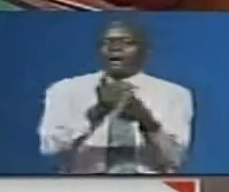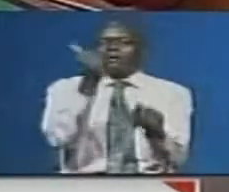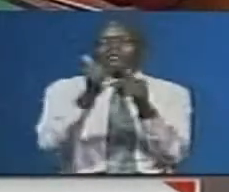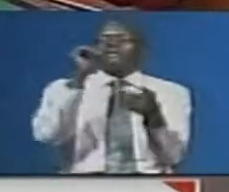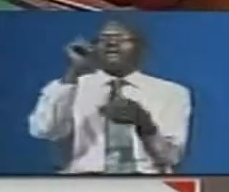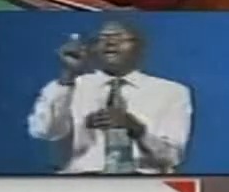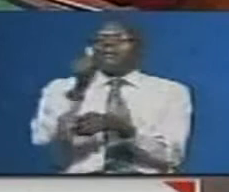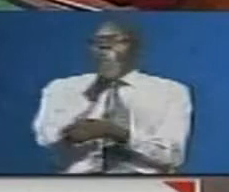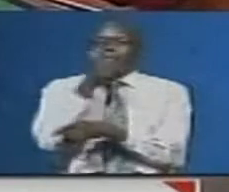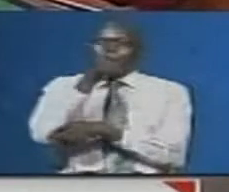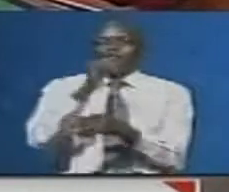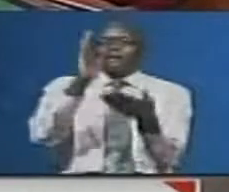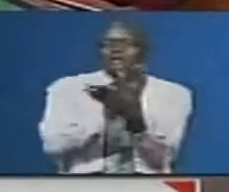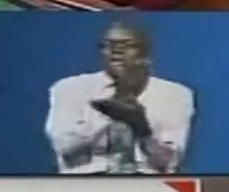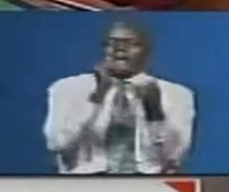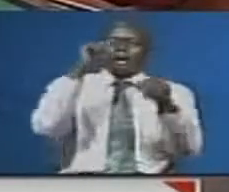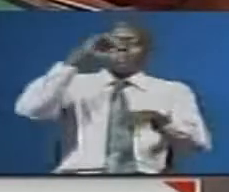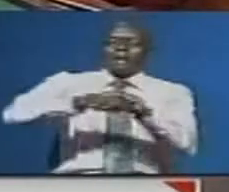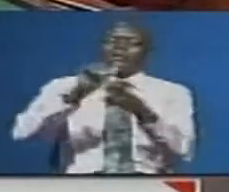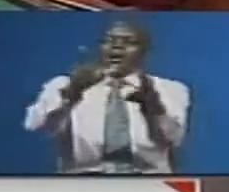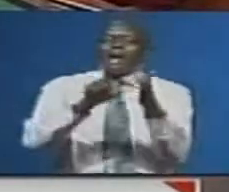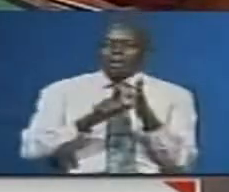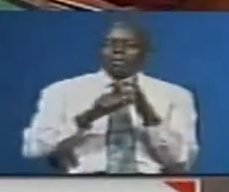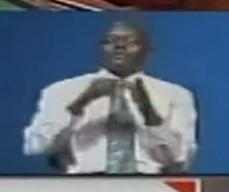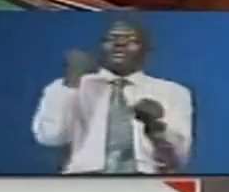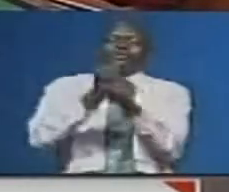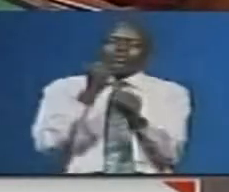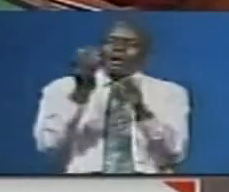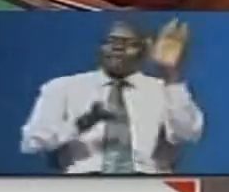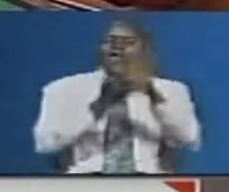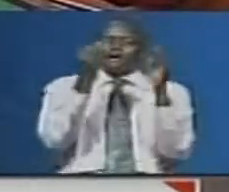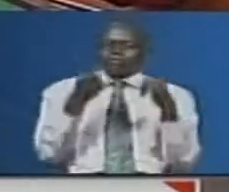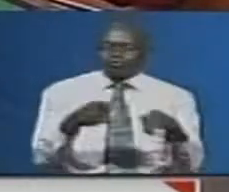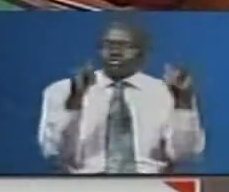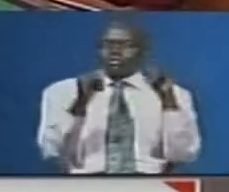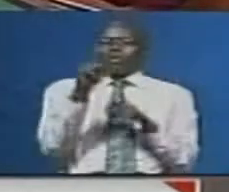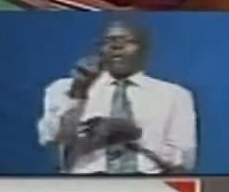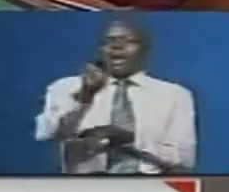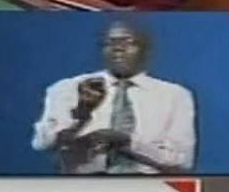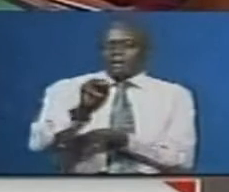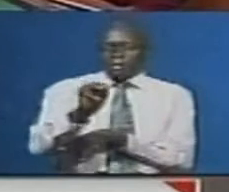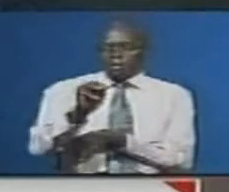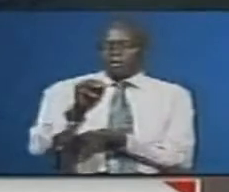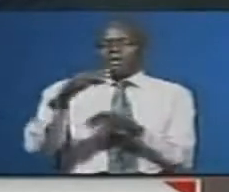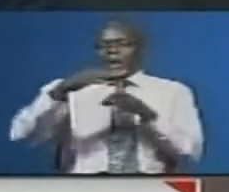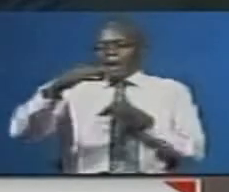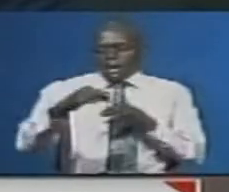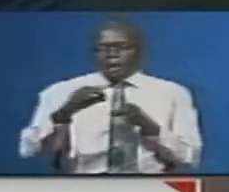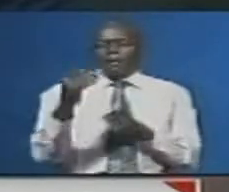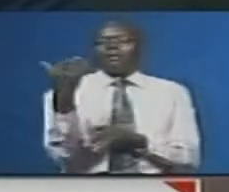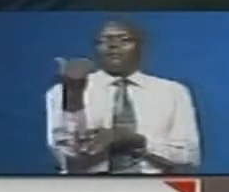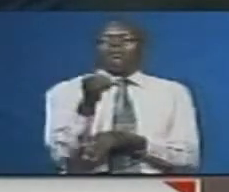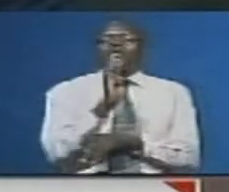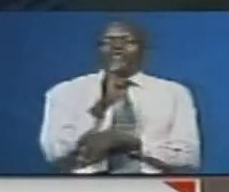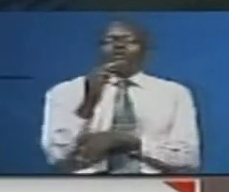sector can access in order to fast-track implementation of 1 million acre irrigation project and